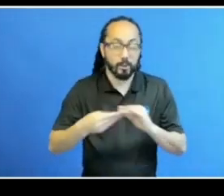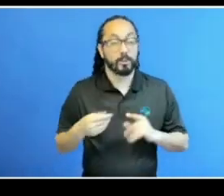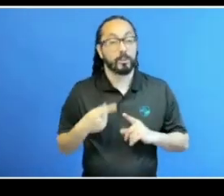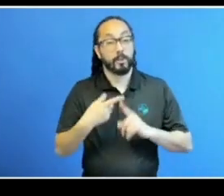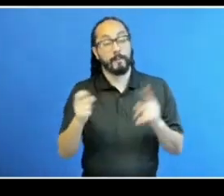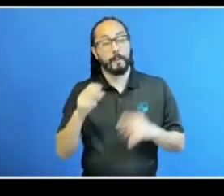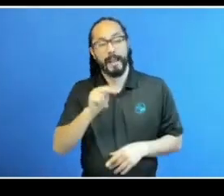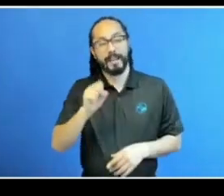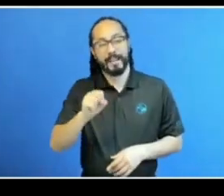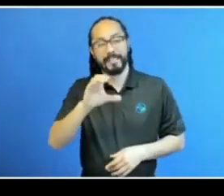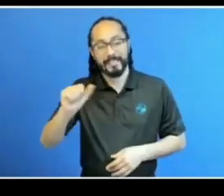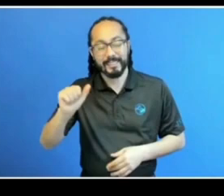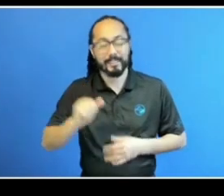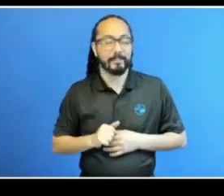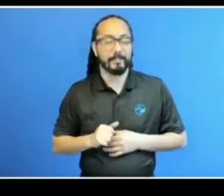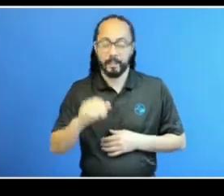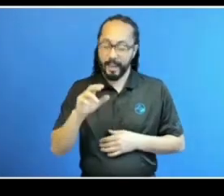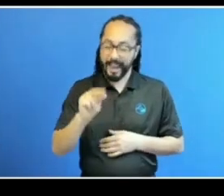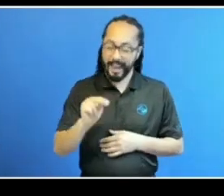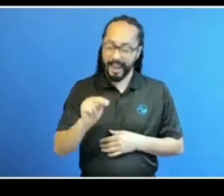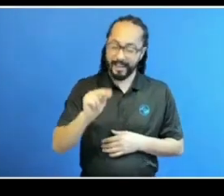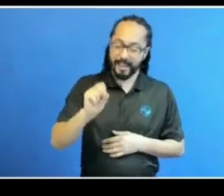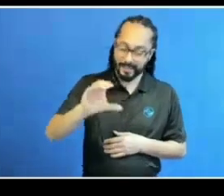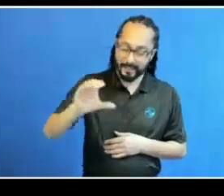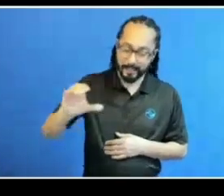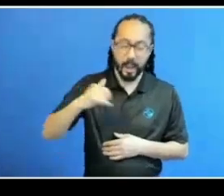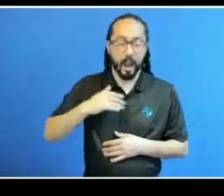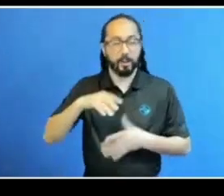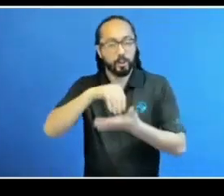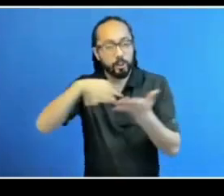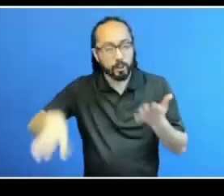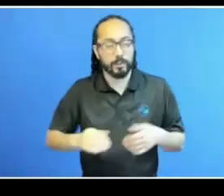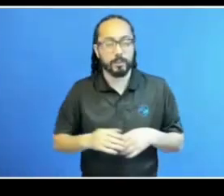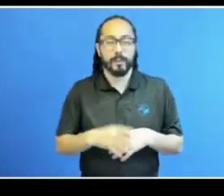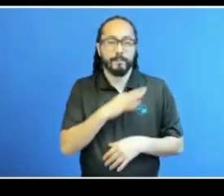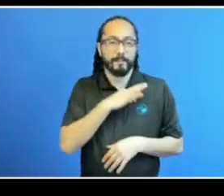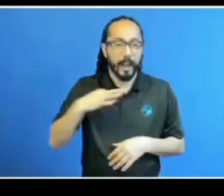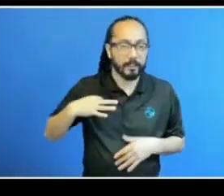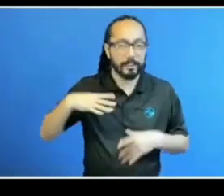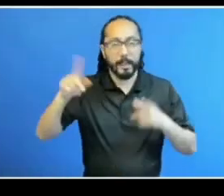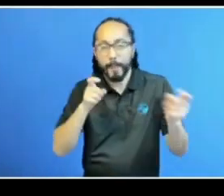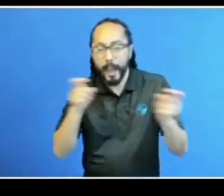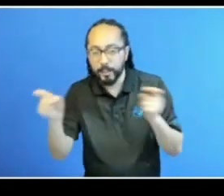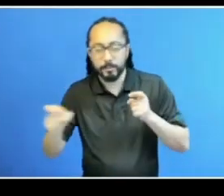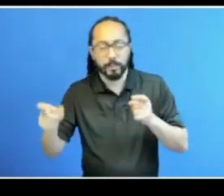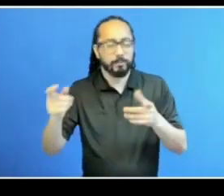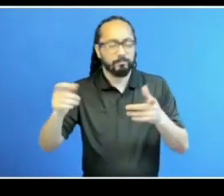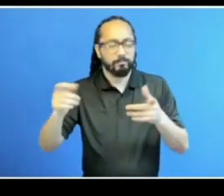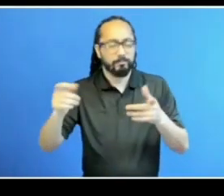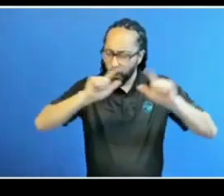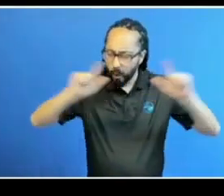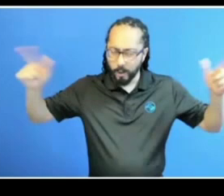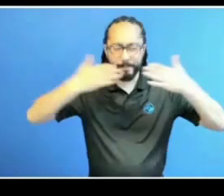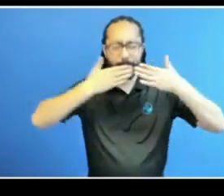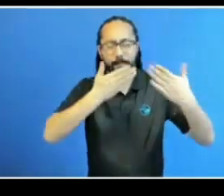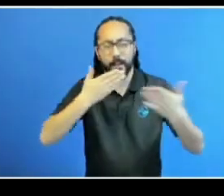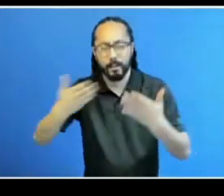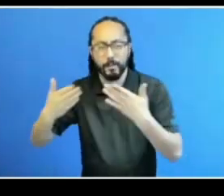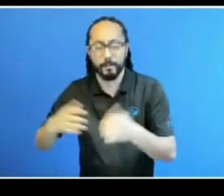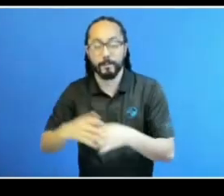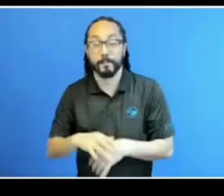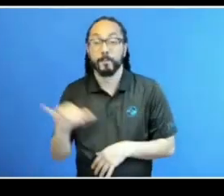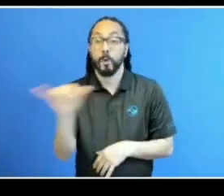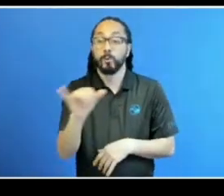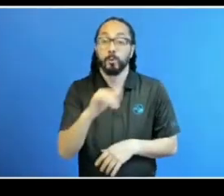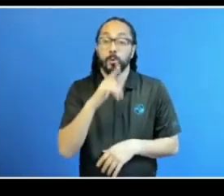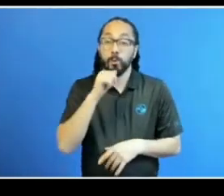NSCC, our students, our faculty, our alumni and management, truly thank you so much. I also want to thank everybody who came